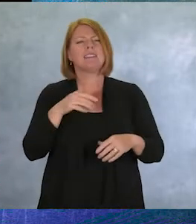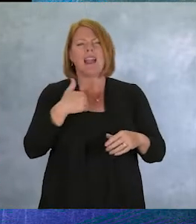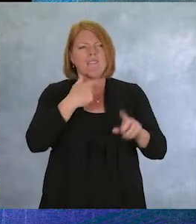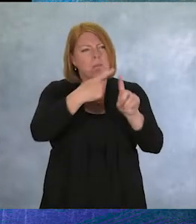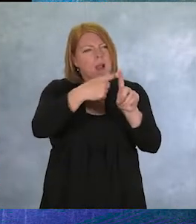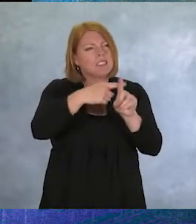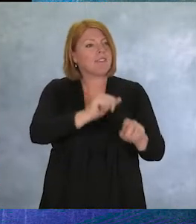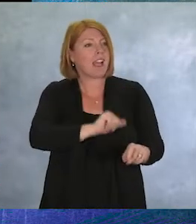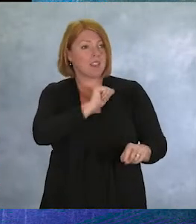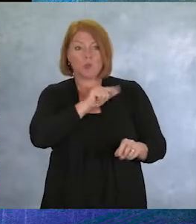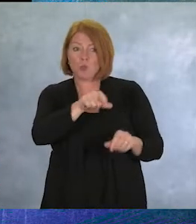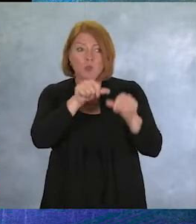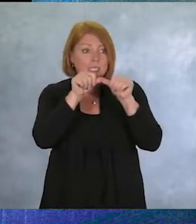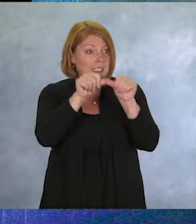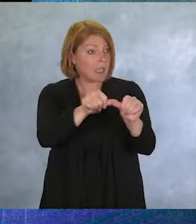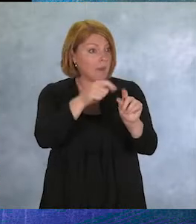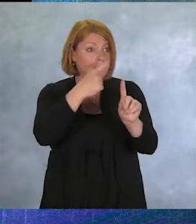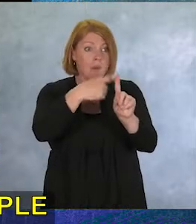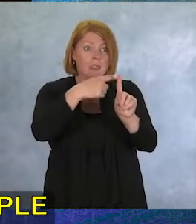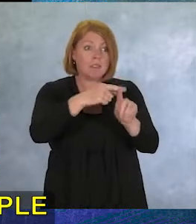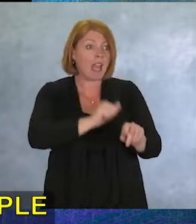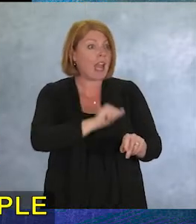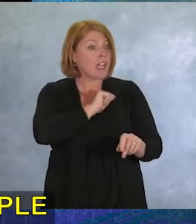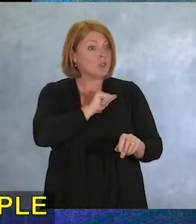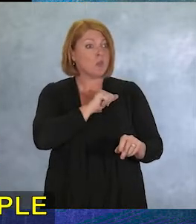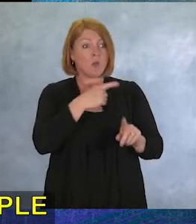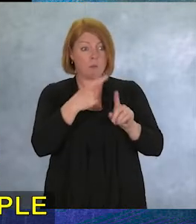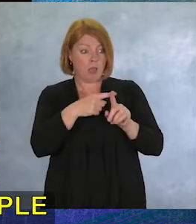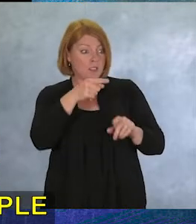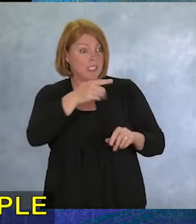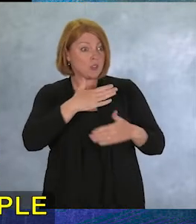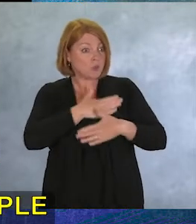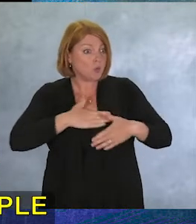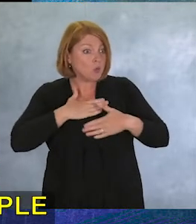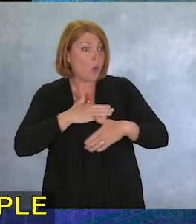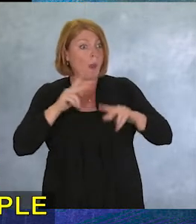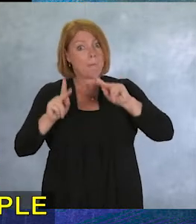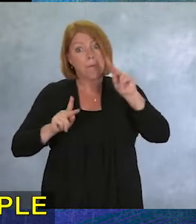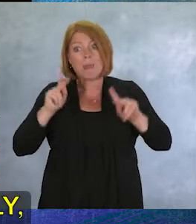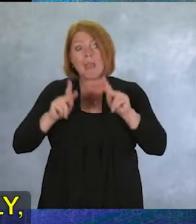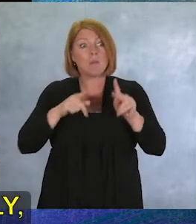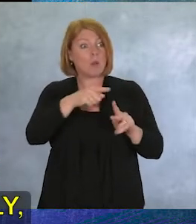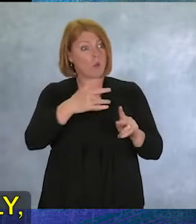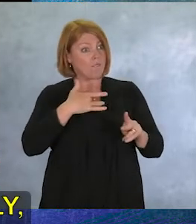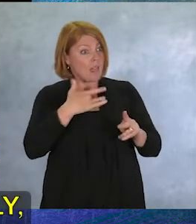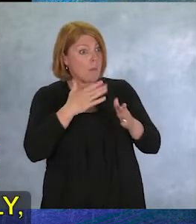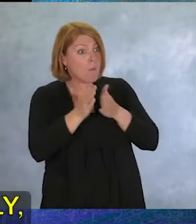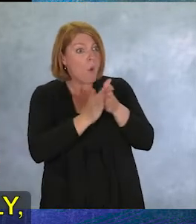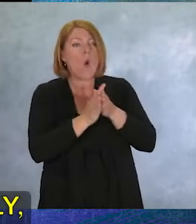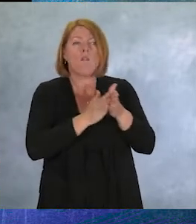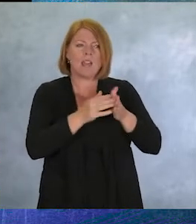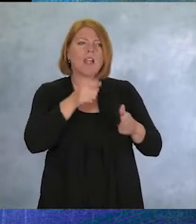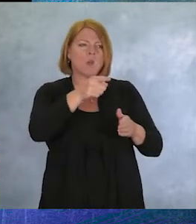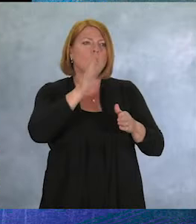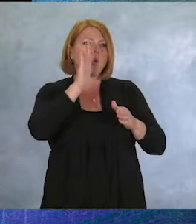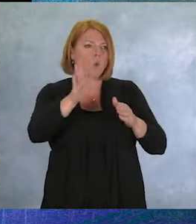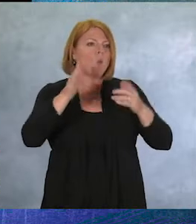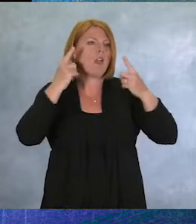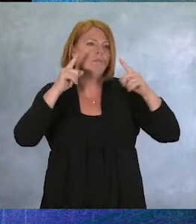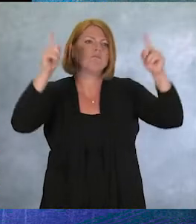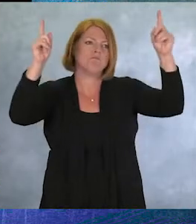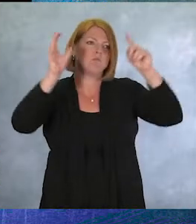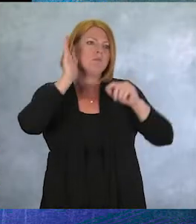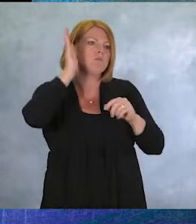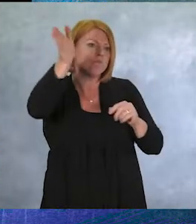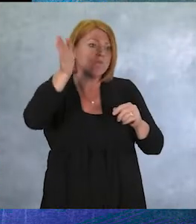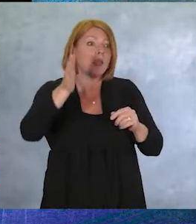great attitude and as long as you have a great attitude and you like working with people and you're motivated, like you're going to do really, really big things in life.